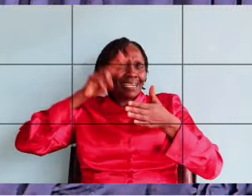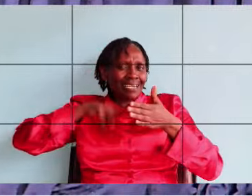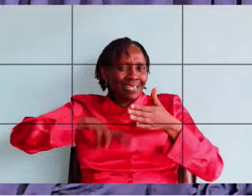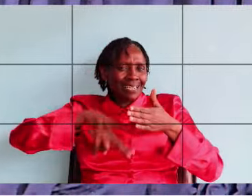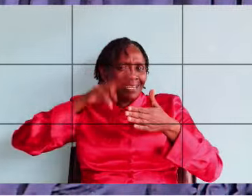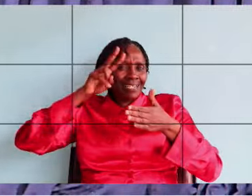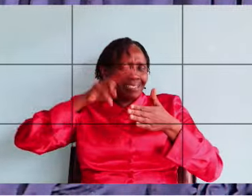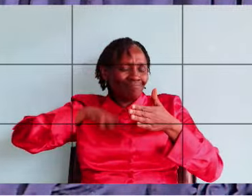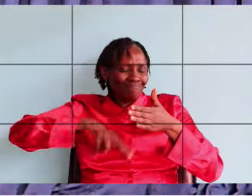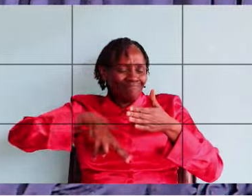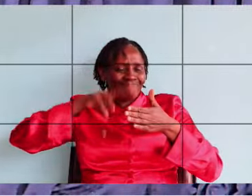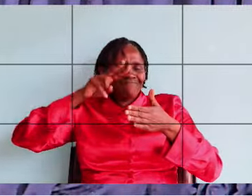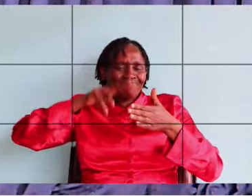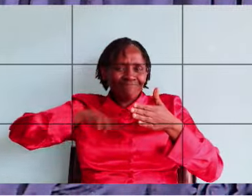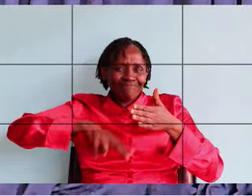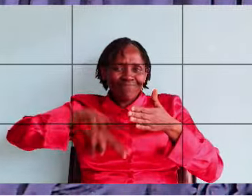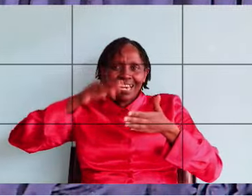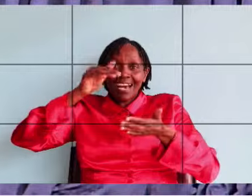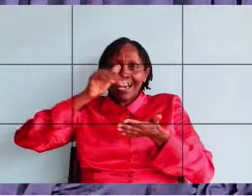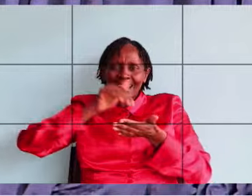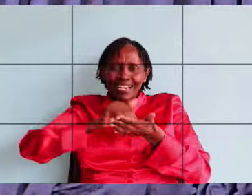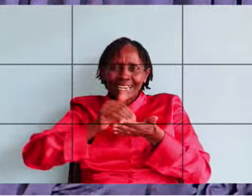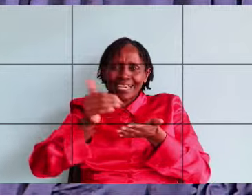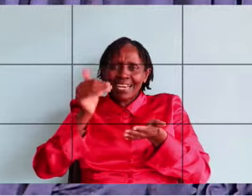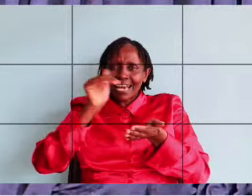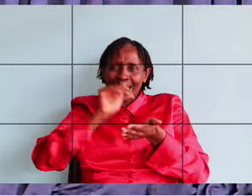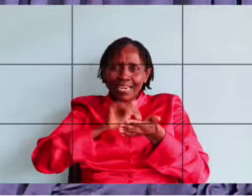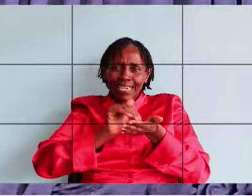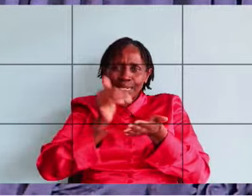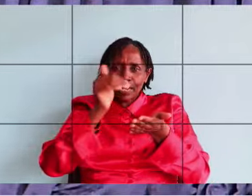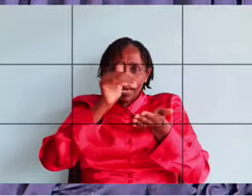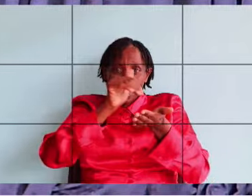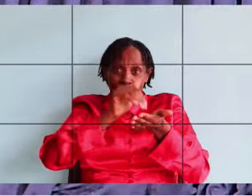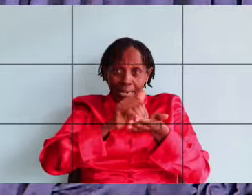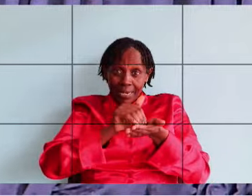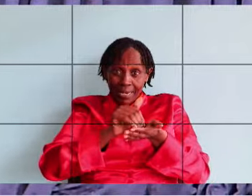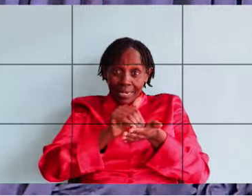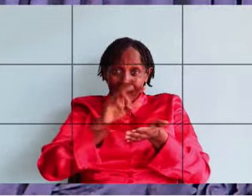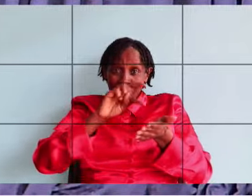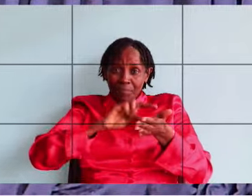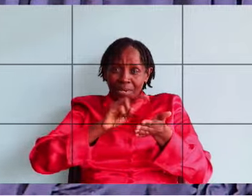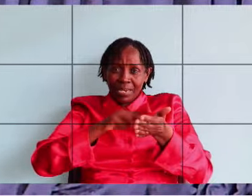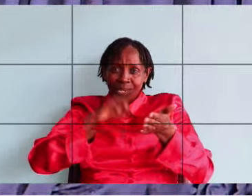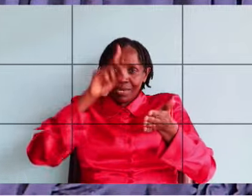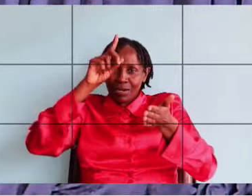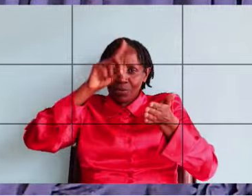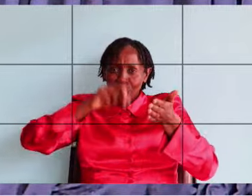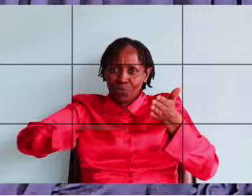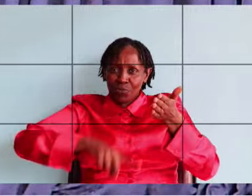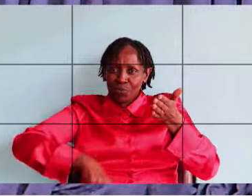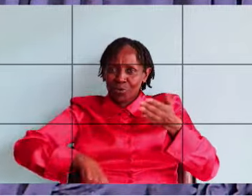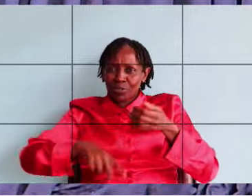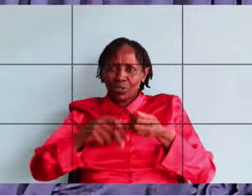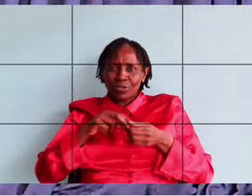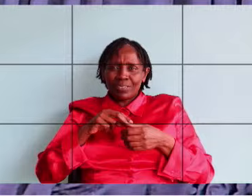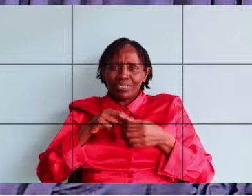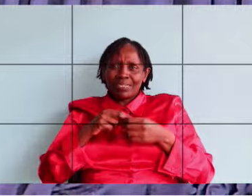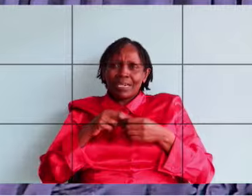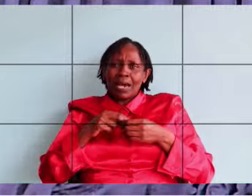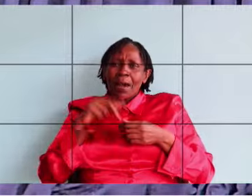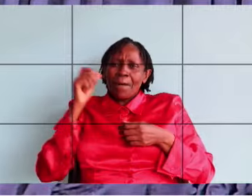to think through over and over what is actually the word of God saying to me. And not only that, you must